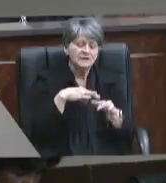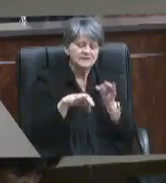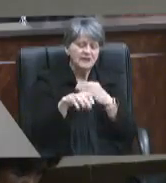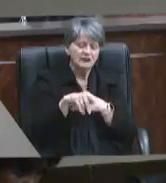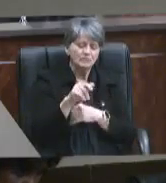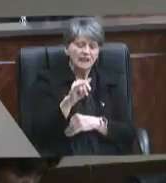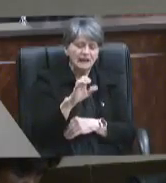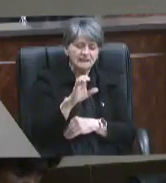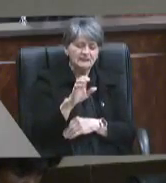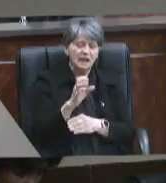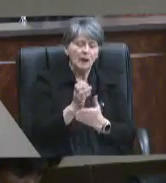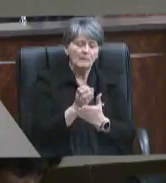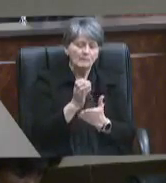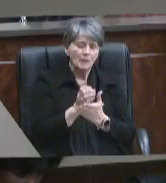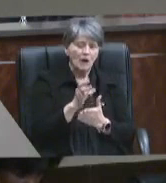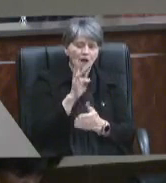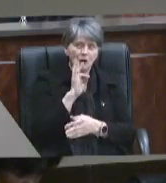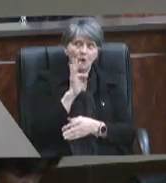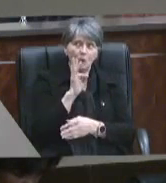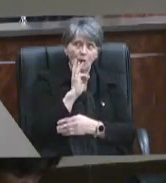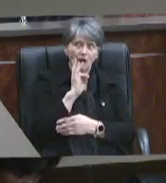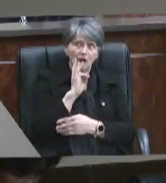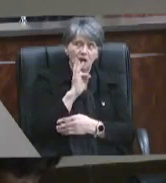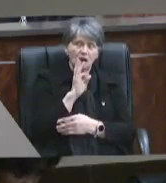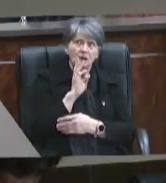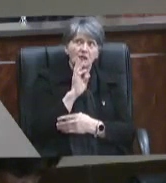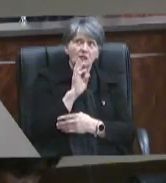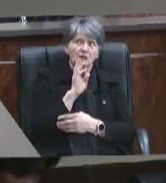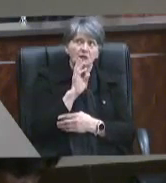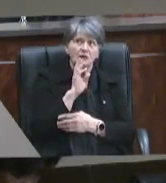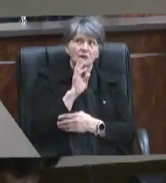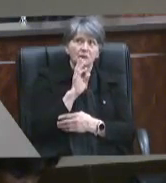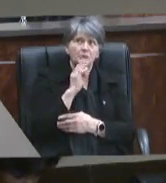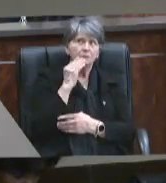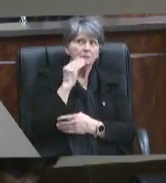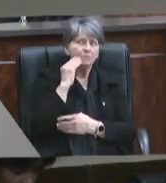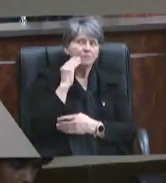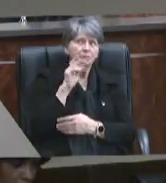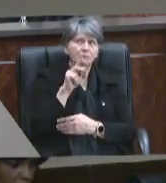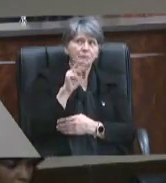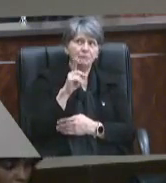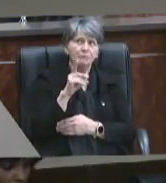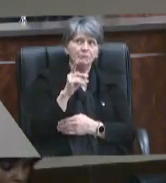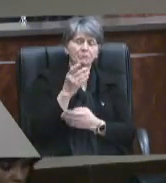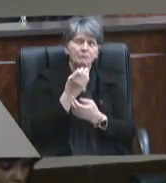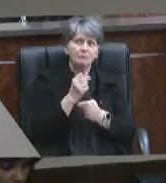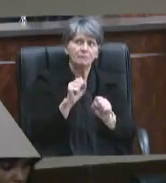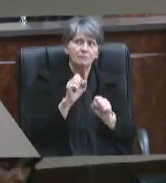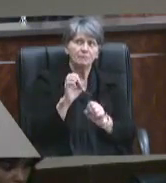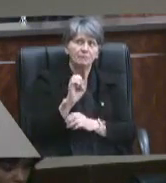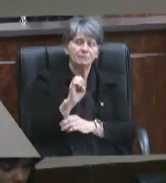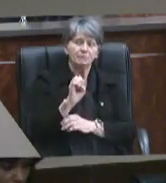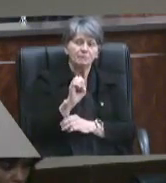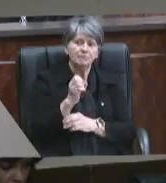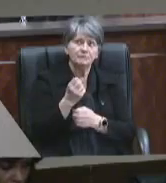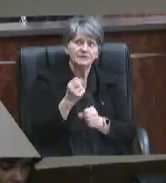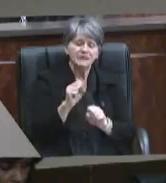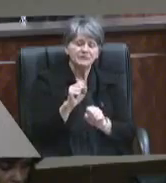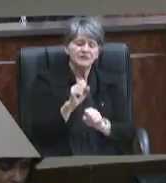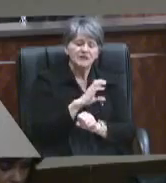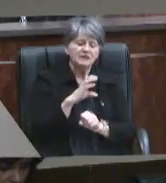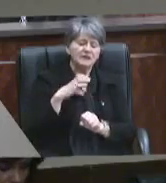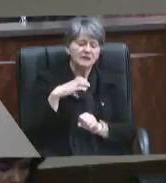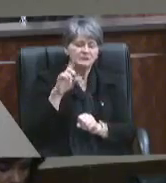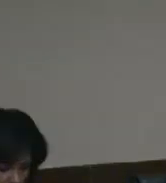water. Turning to Homeland Security and Emergency Safety, Council of Governments